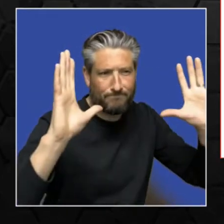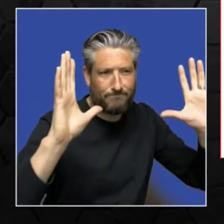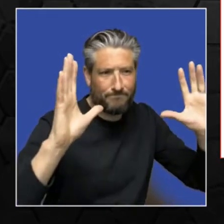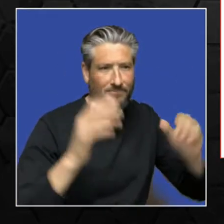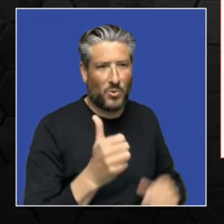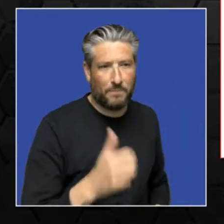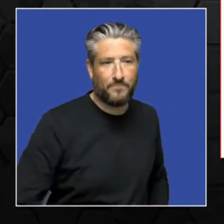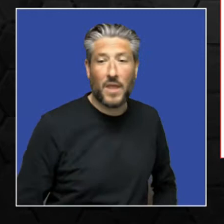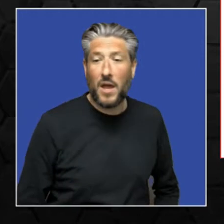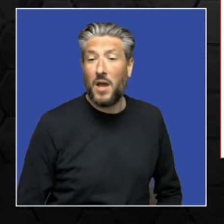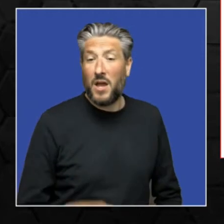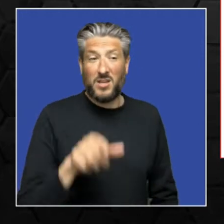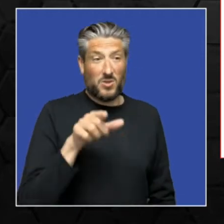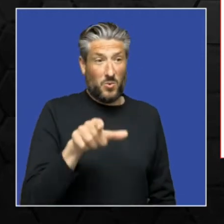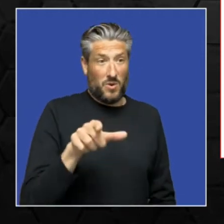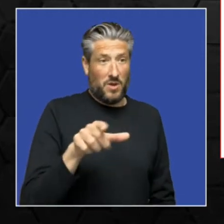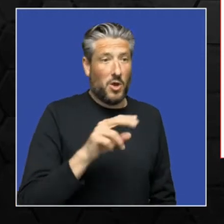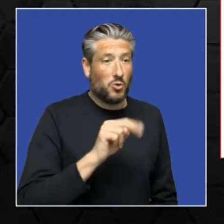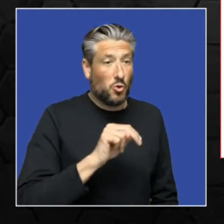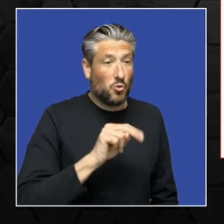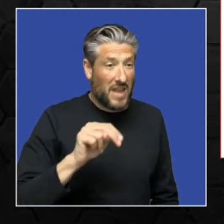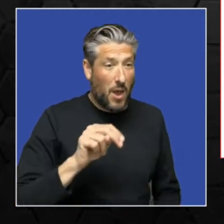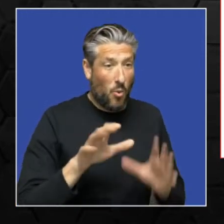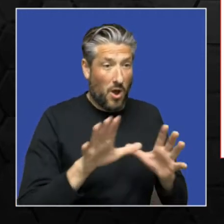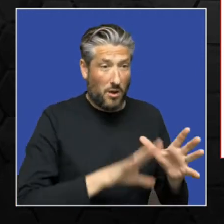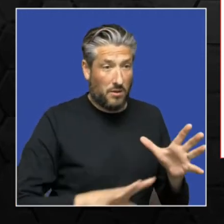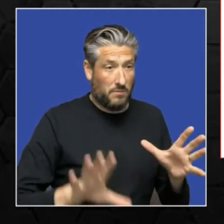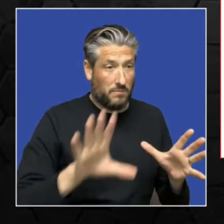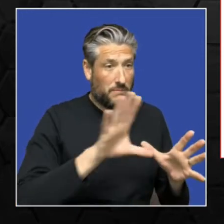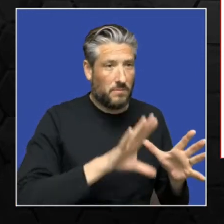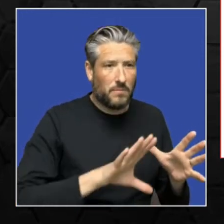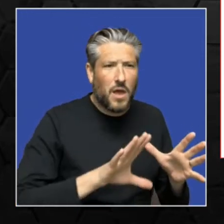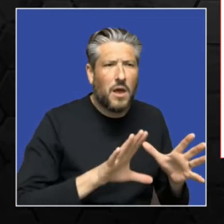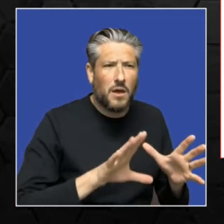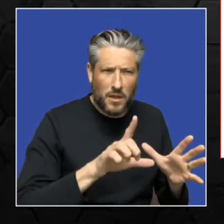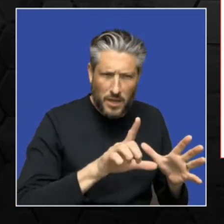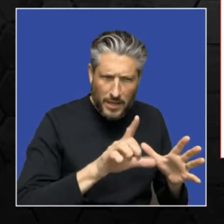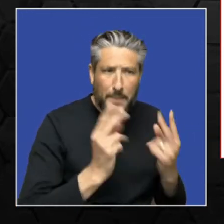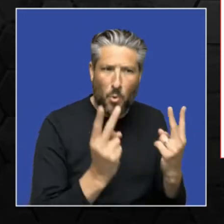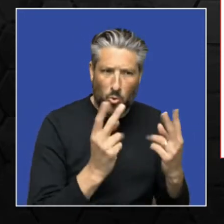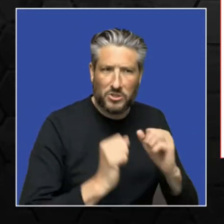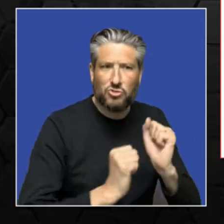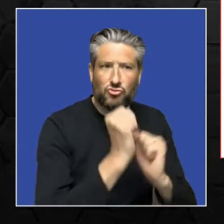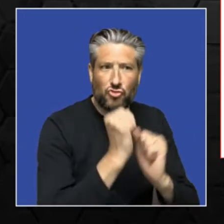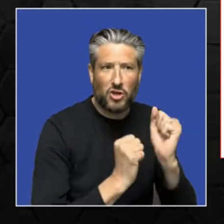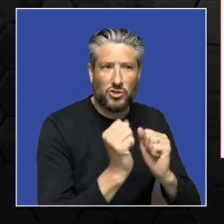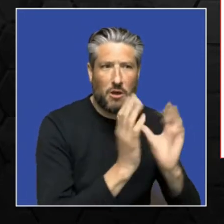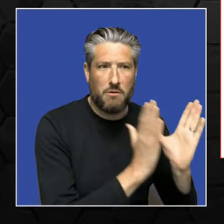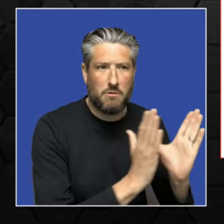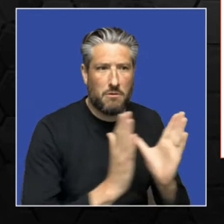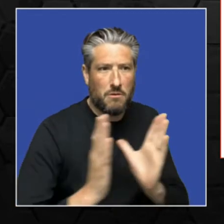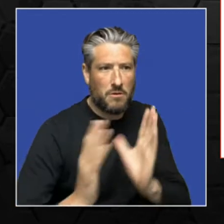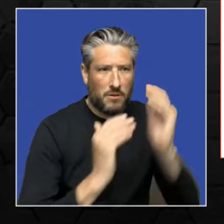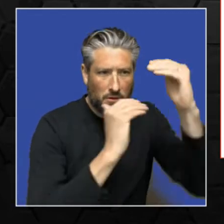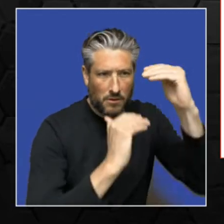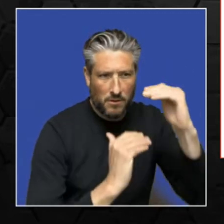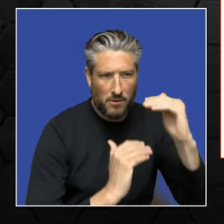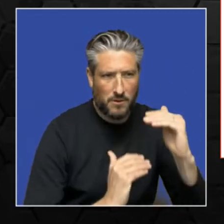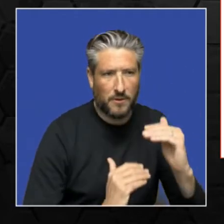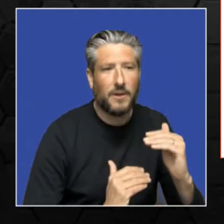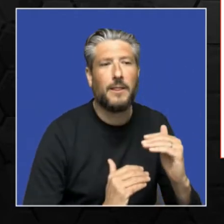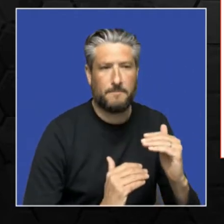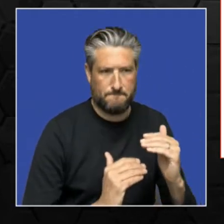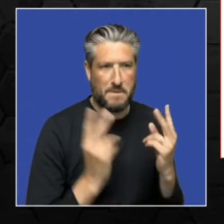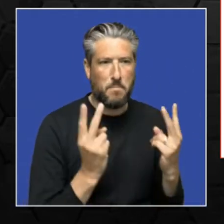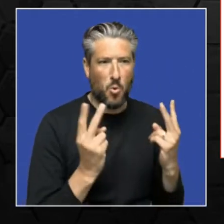session starts now. So why structure matters. So if you had a data set and then maybe you wanted to make